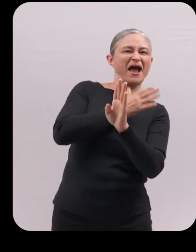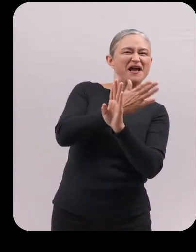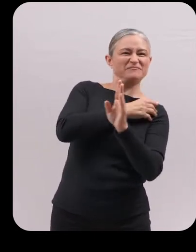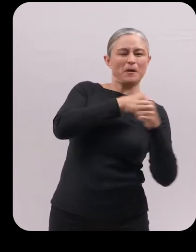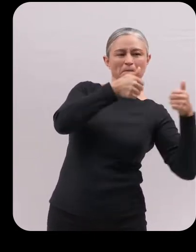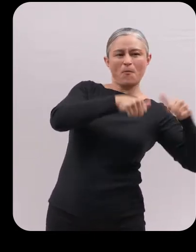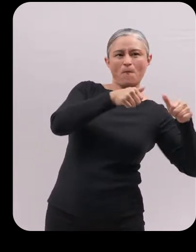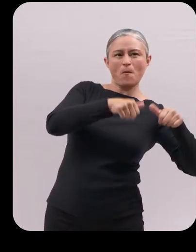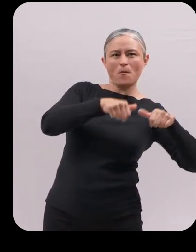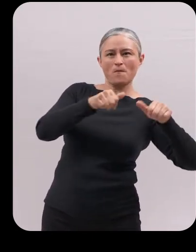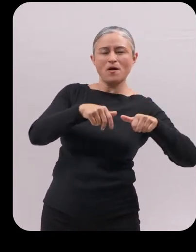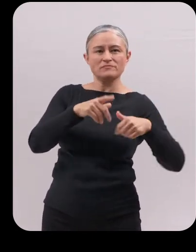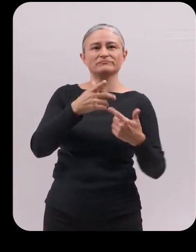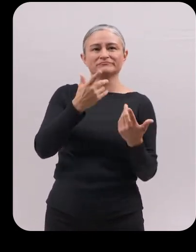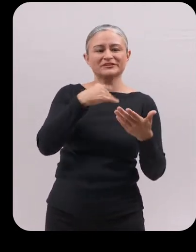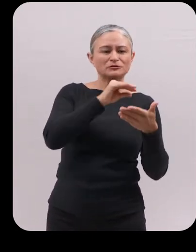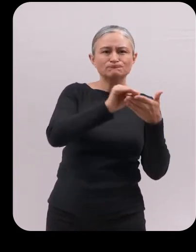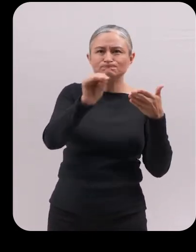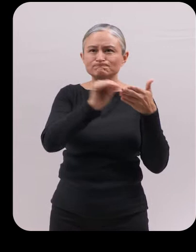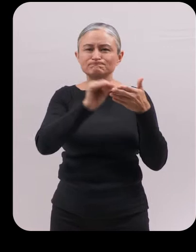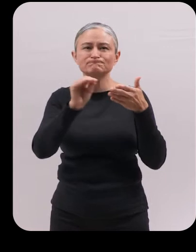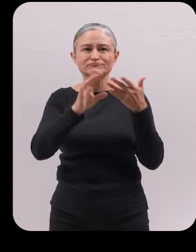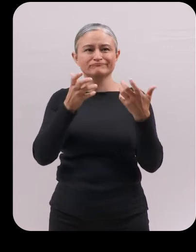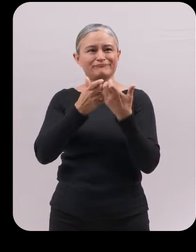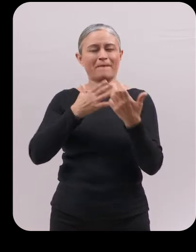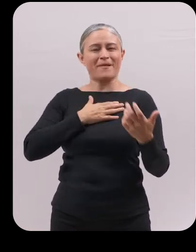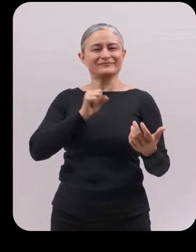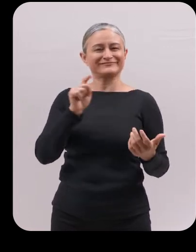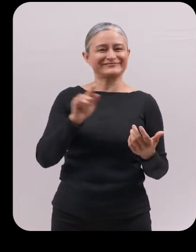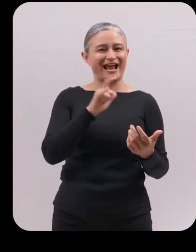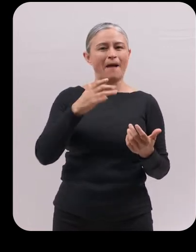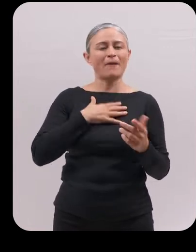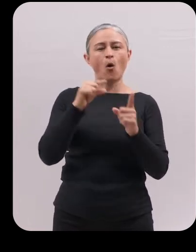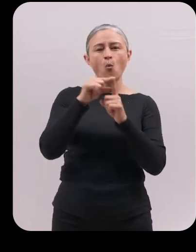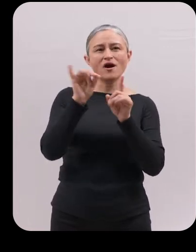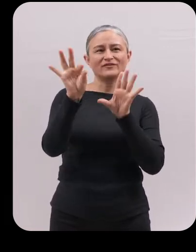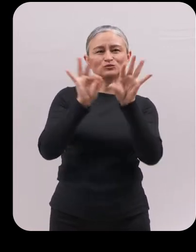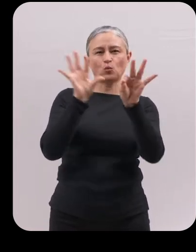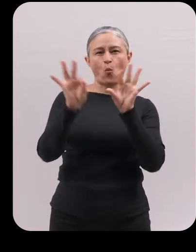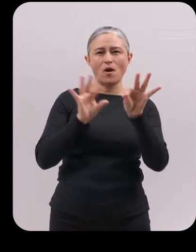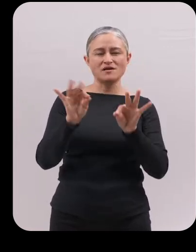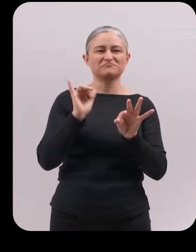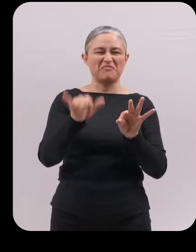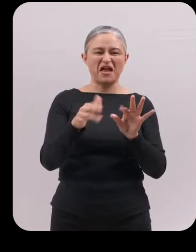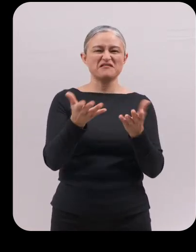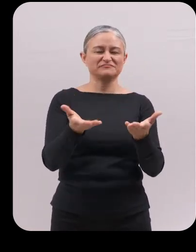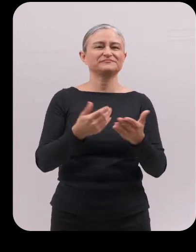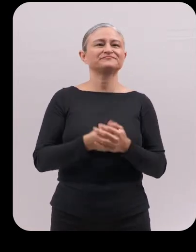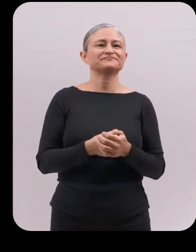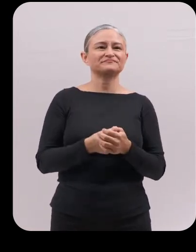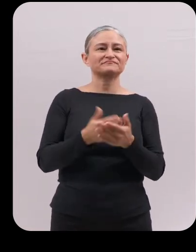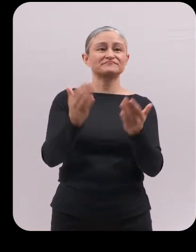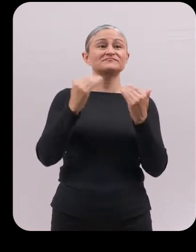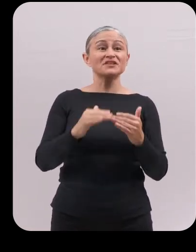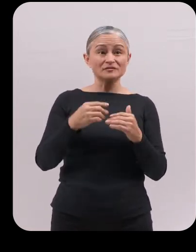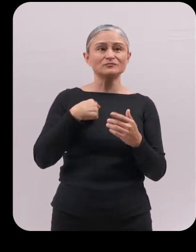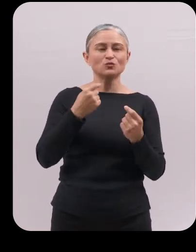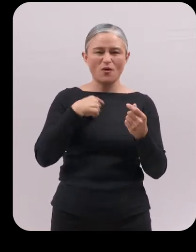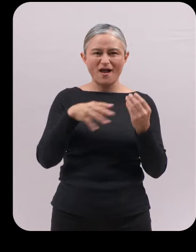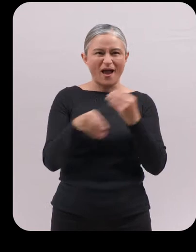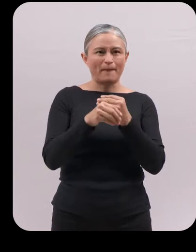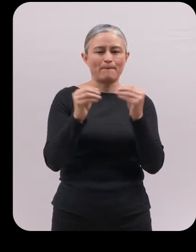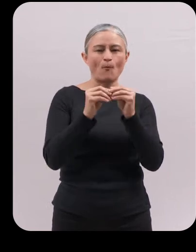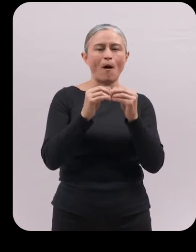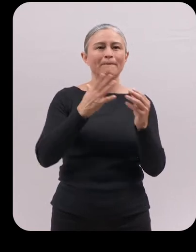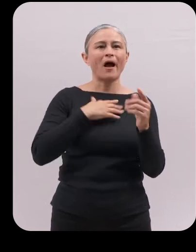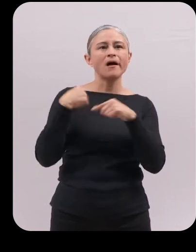the output is going to better mirror my tone, style, and word choice. Next, I'm going to add a bunch of voice memos of